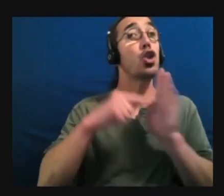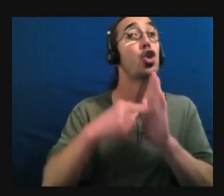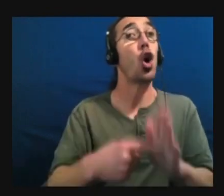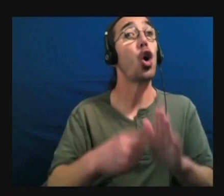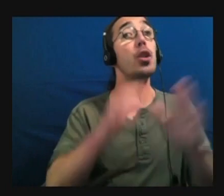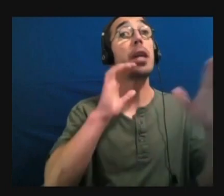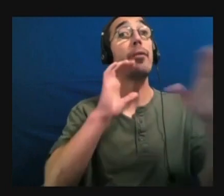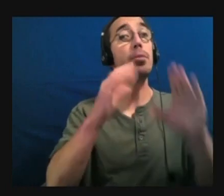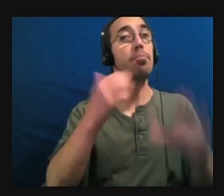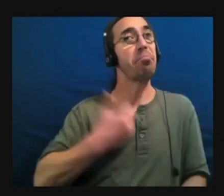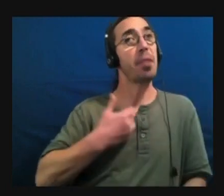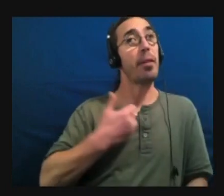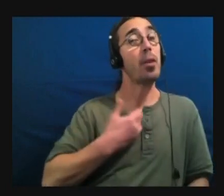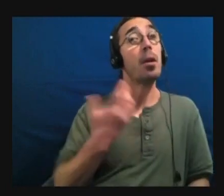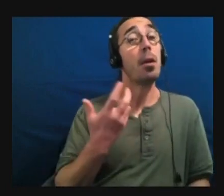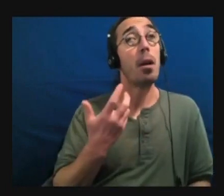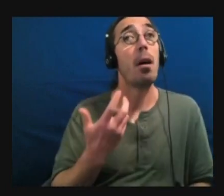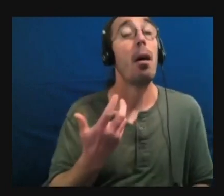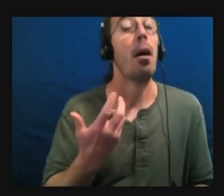this. I think